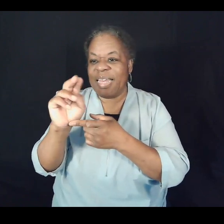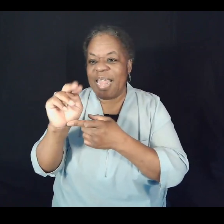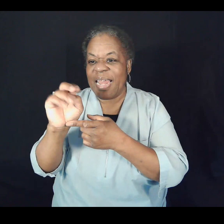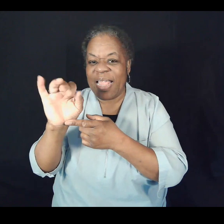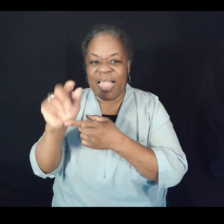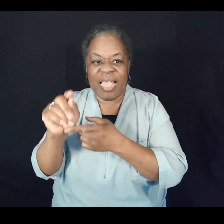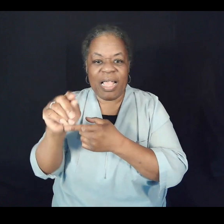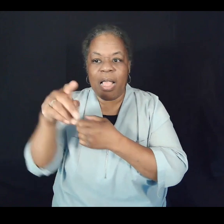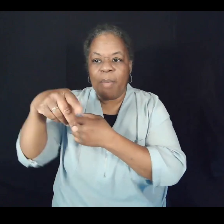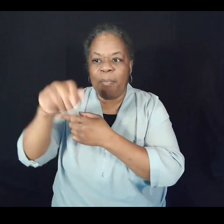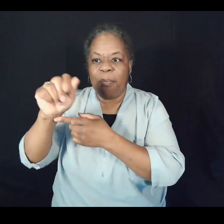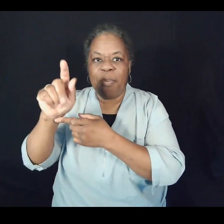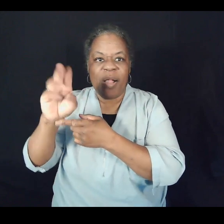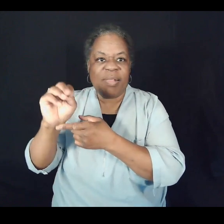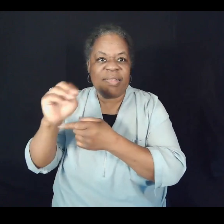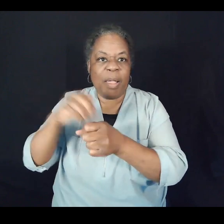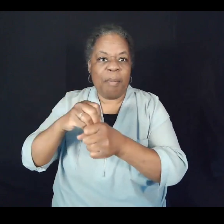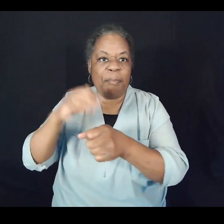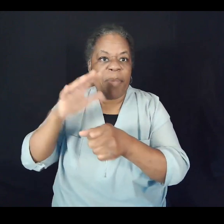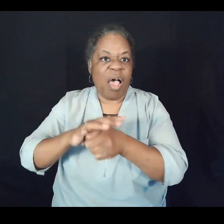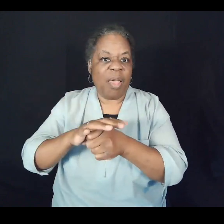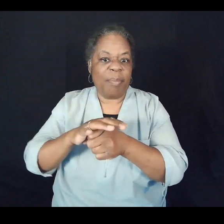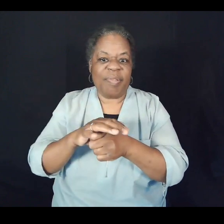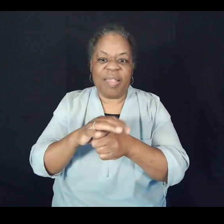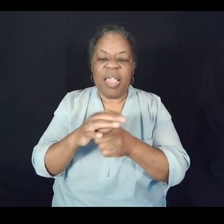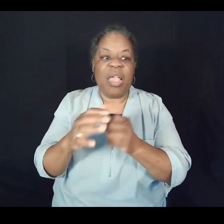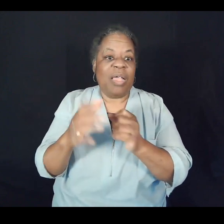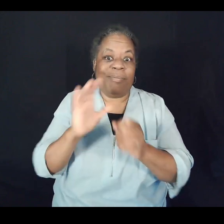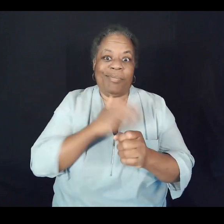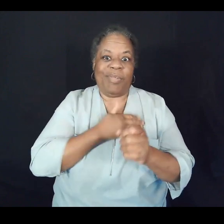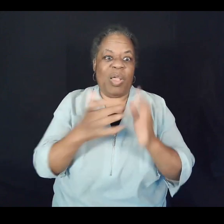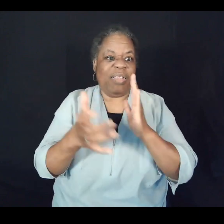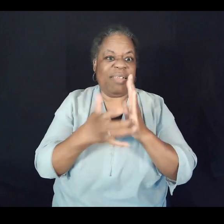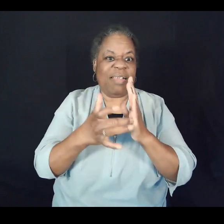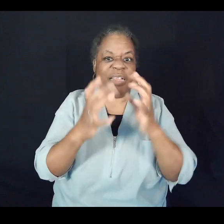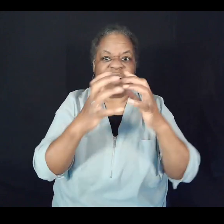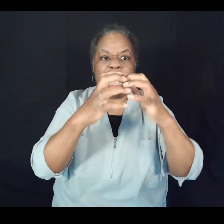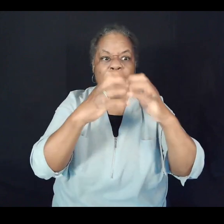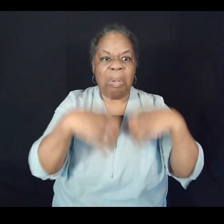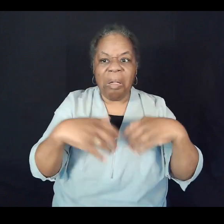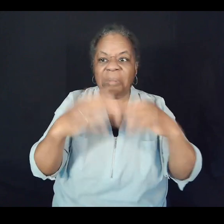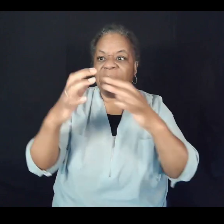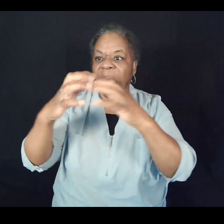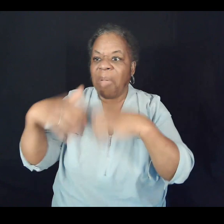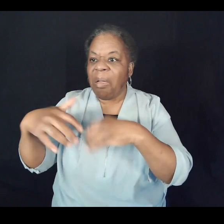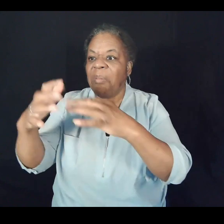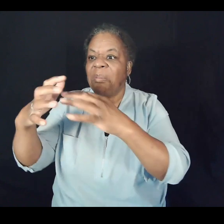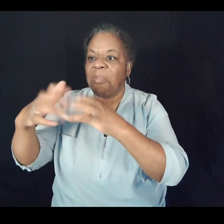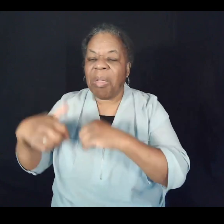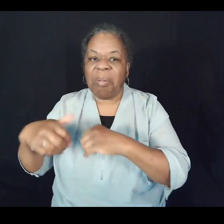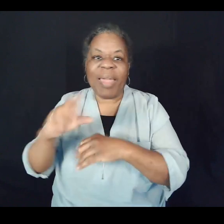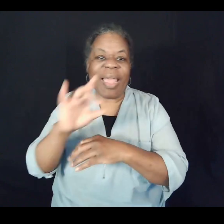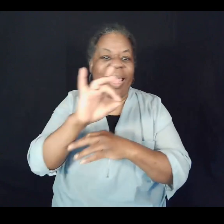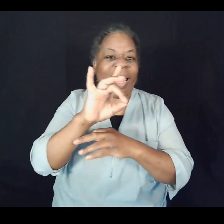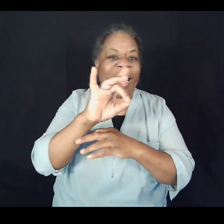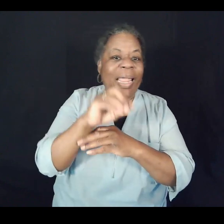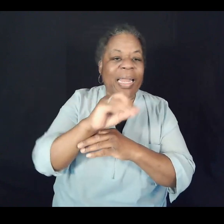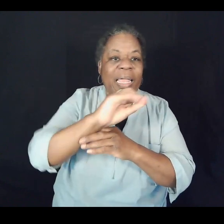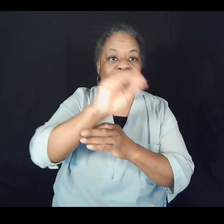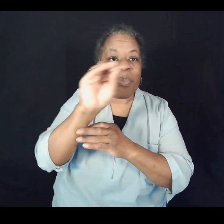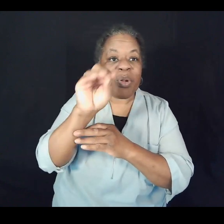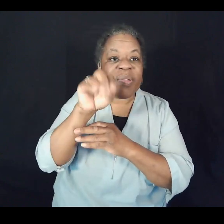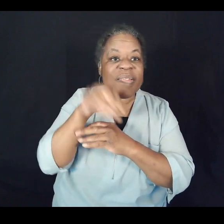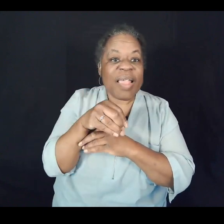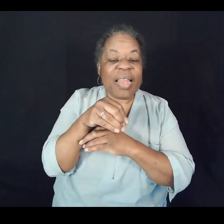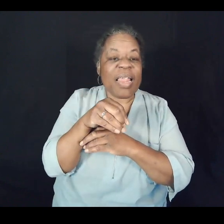potentially wipe out our technology in this country for weeks, and that 80% of our national electric grid